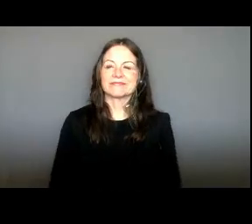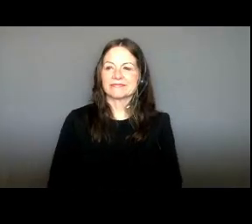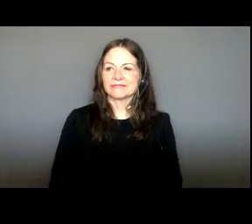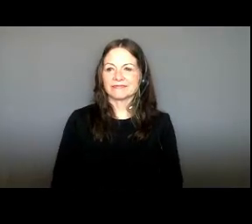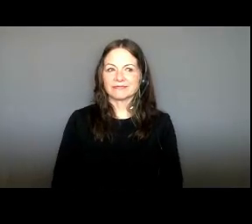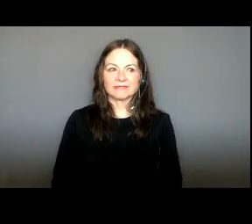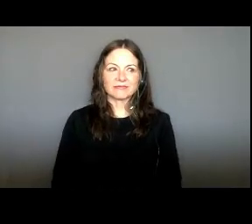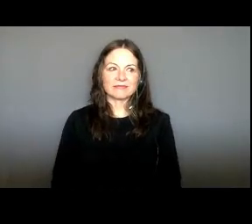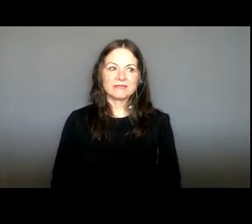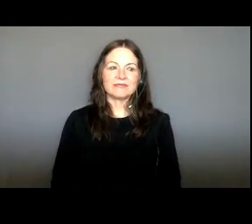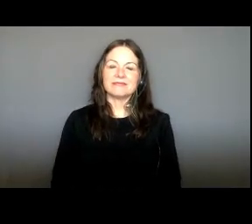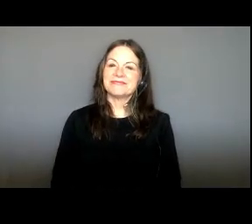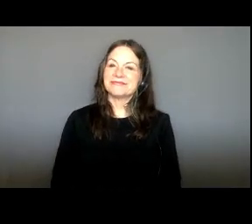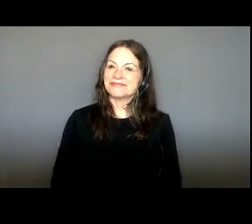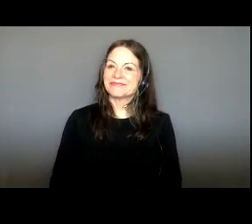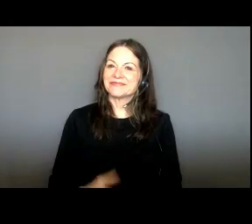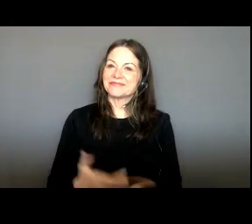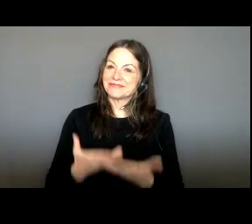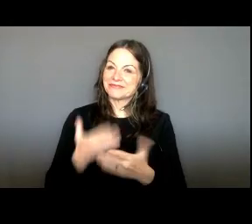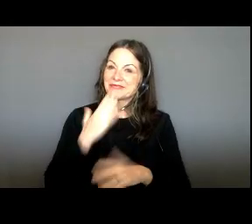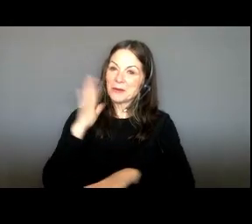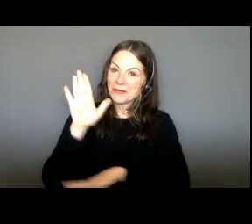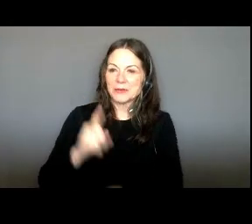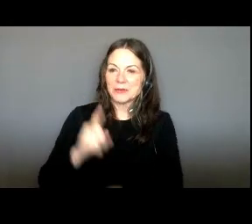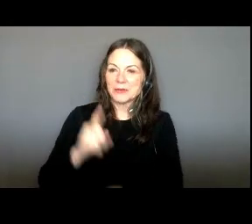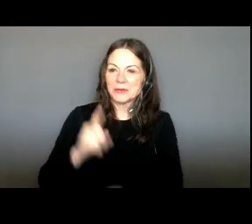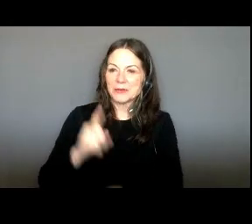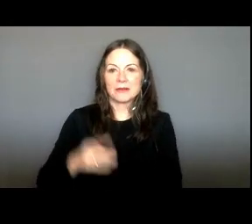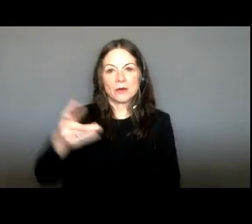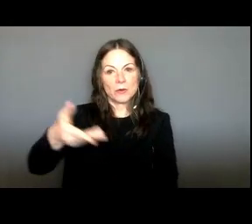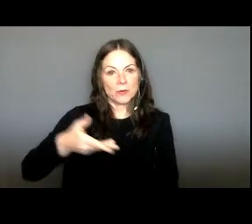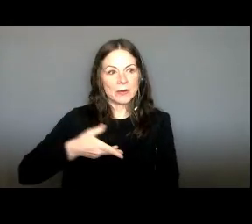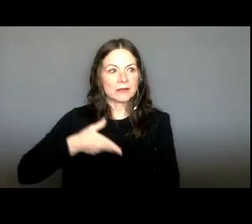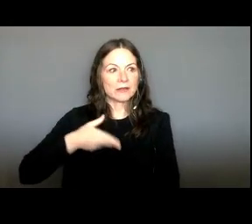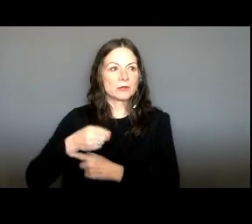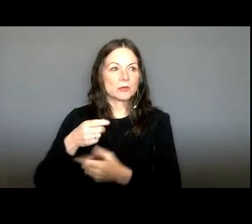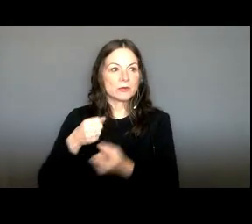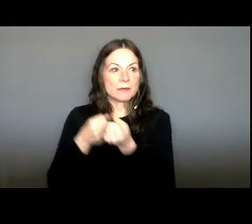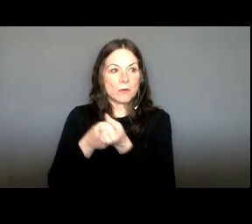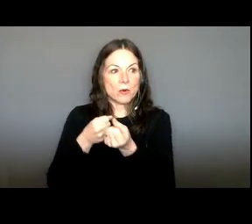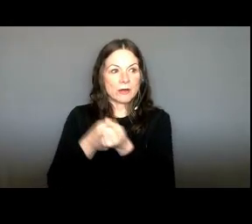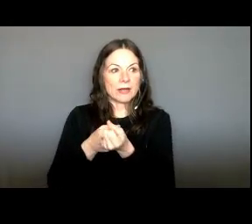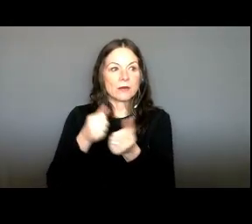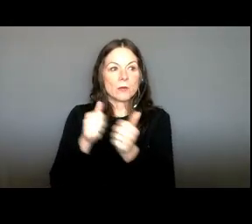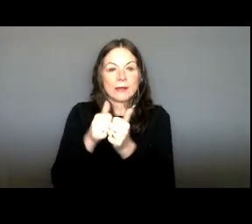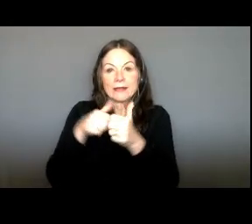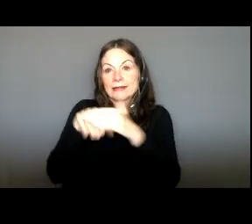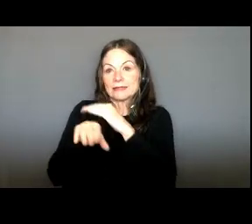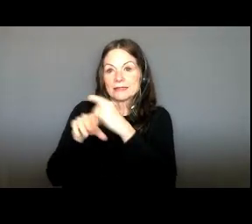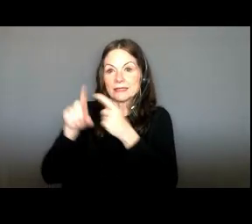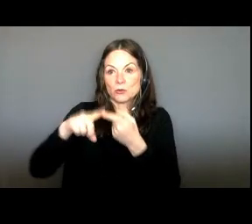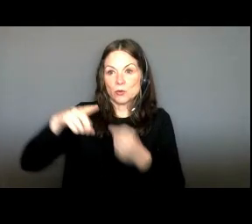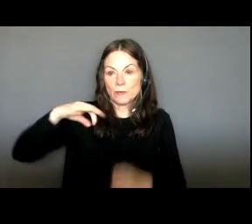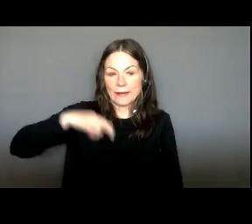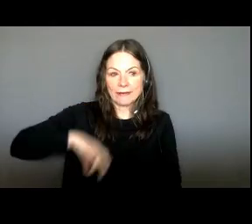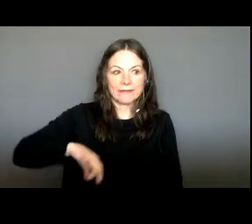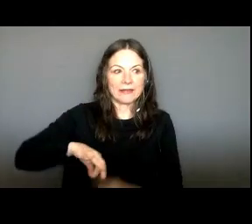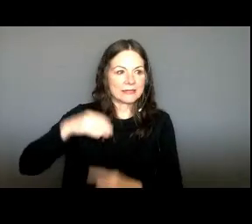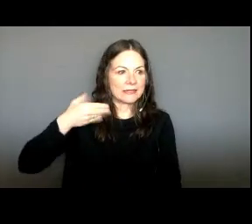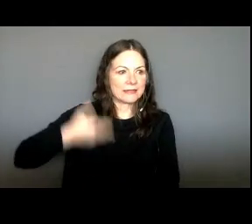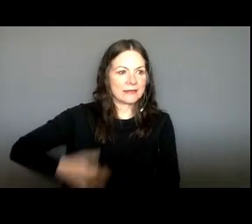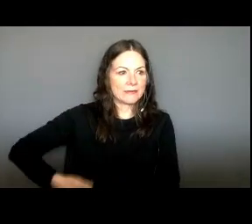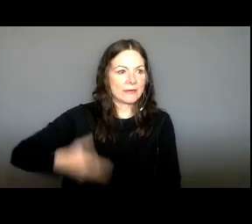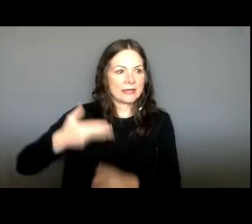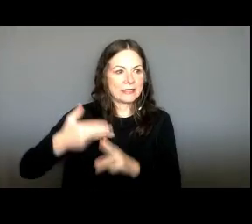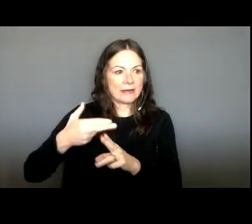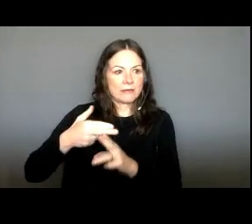Again, good afternoon. Welcome to Supporting with Access to Benefits. My name is Ina Tilka. I'm a senior